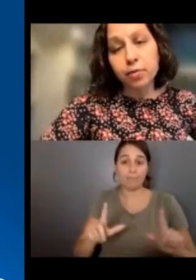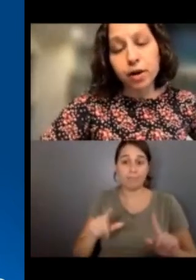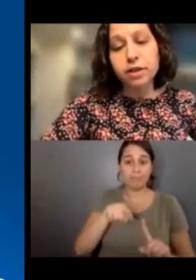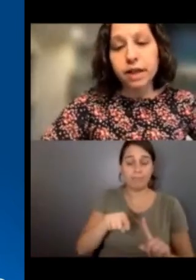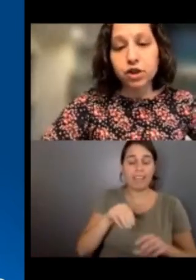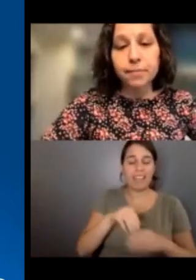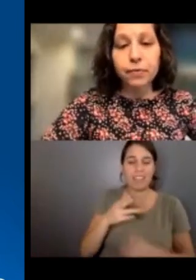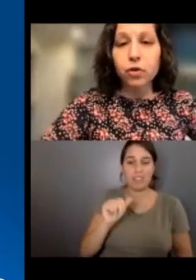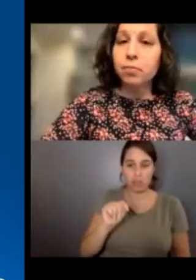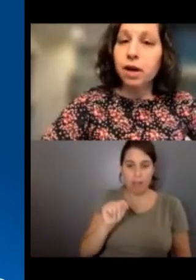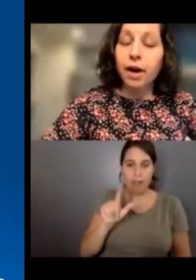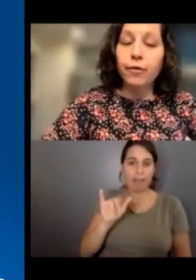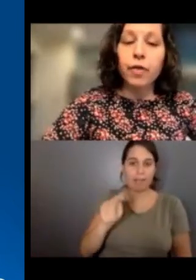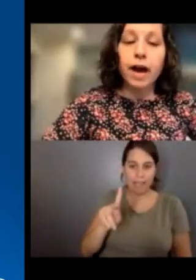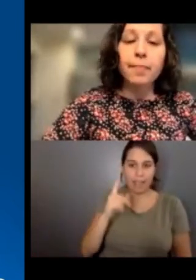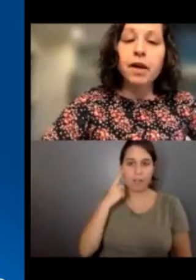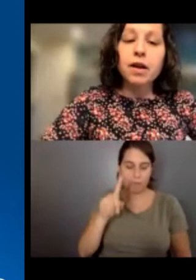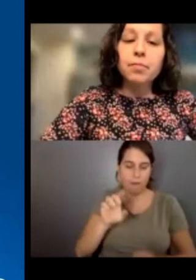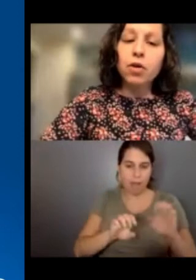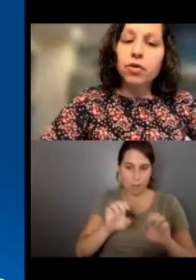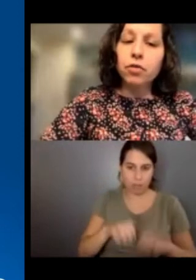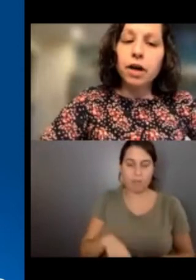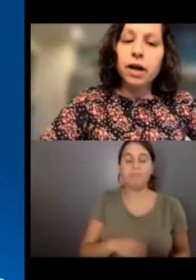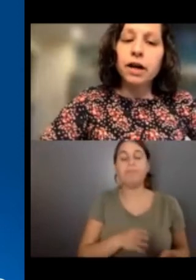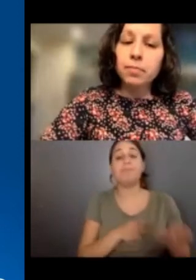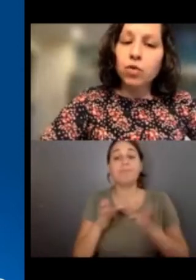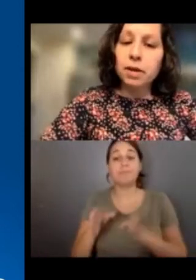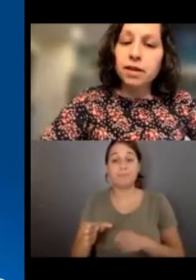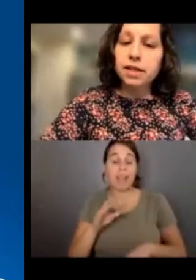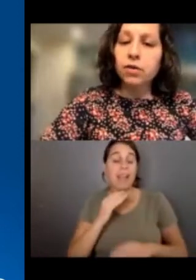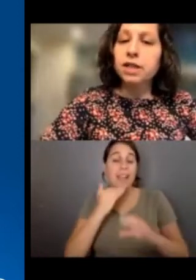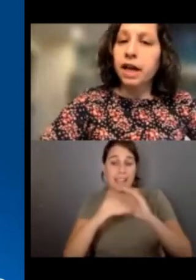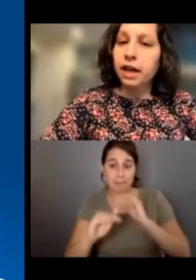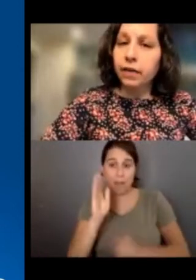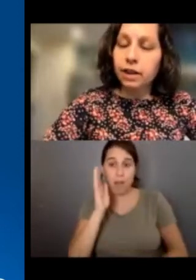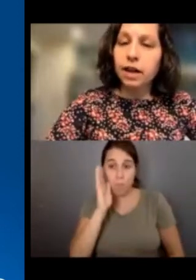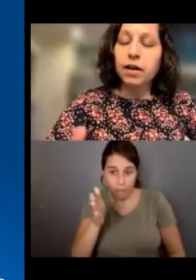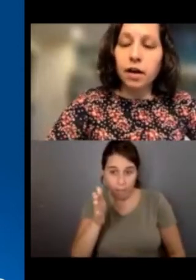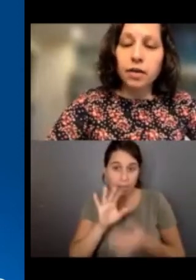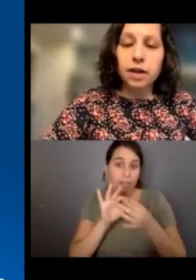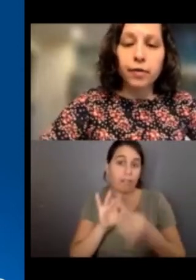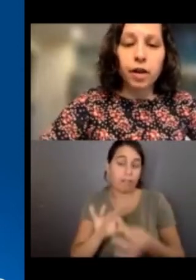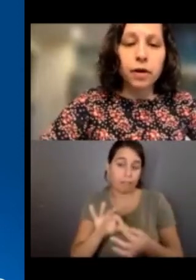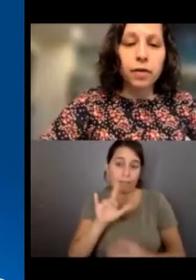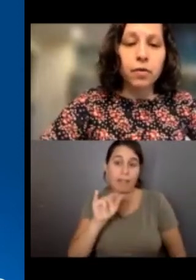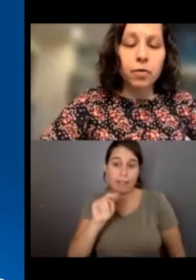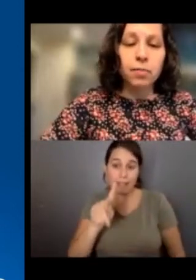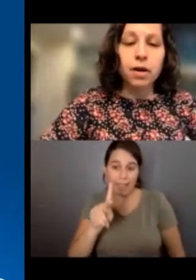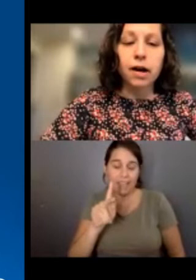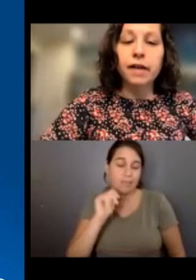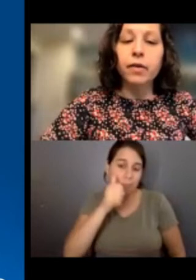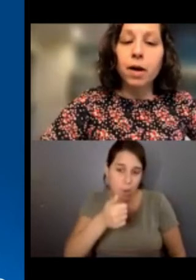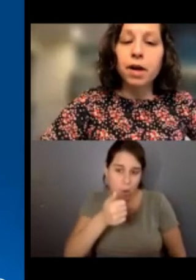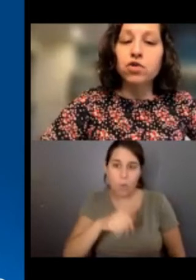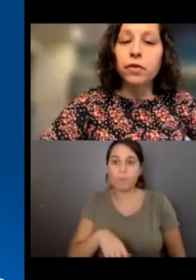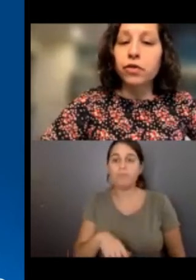of the presentation, so keep an eye out for that. But also an email will be sent out containing the link the day following the webinar,